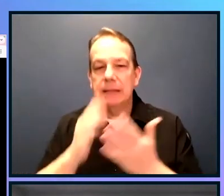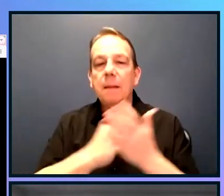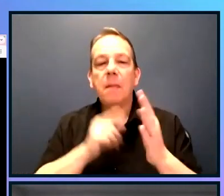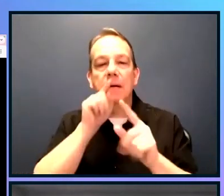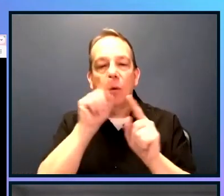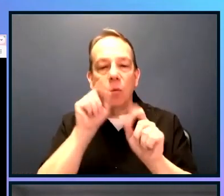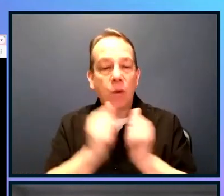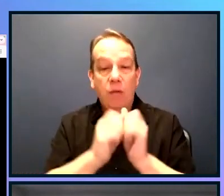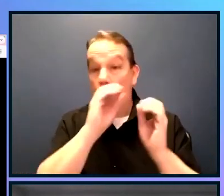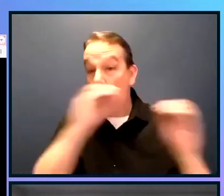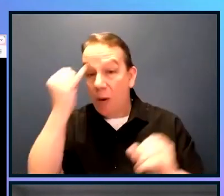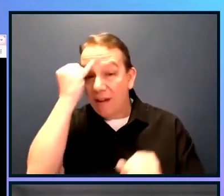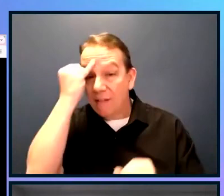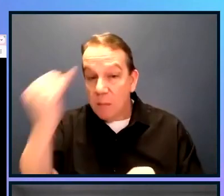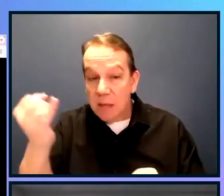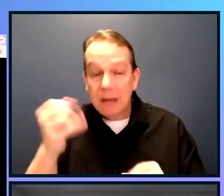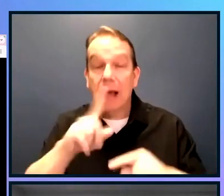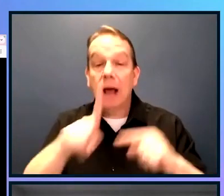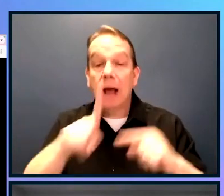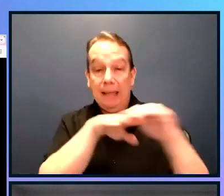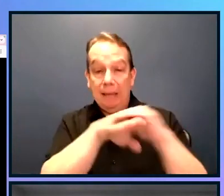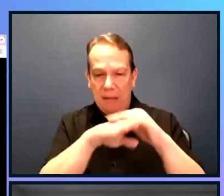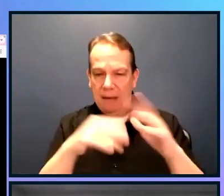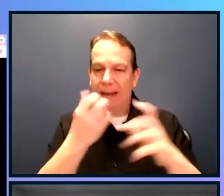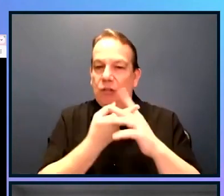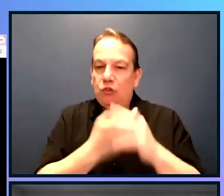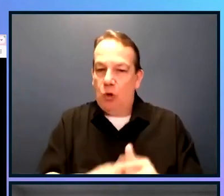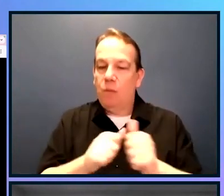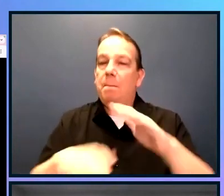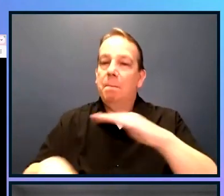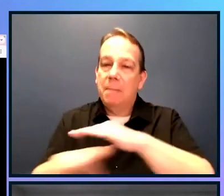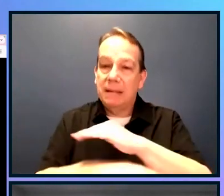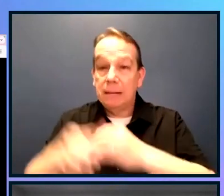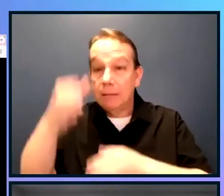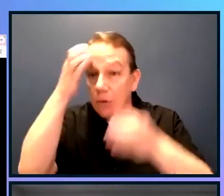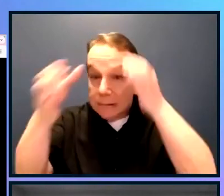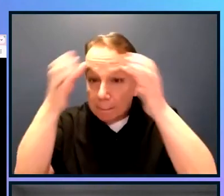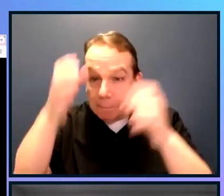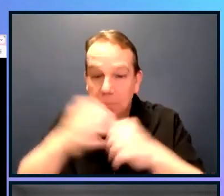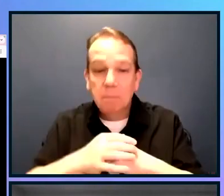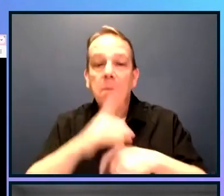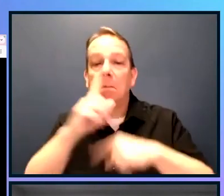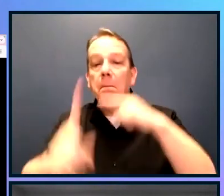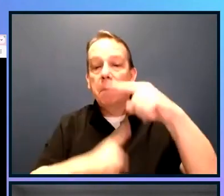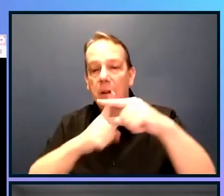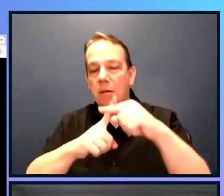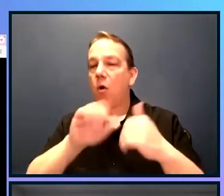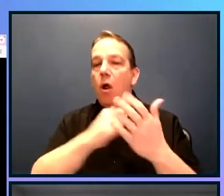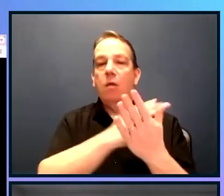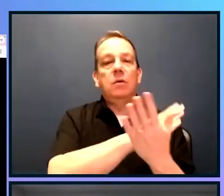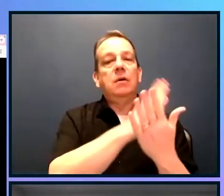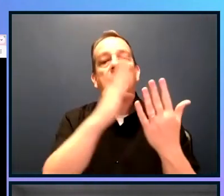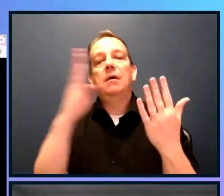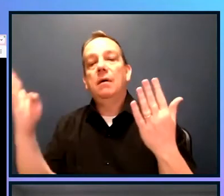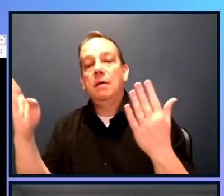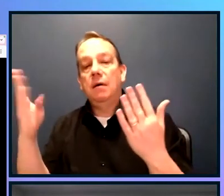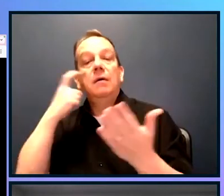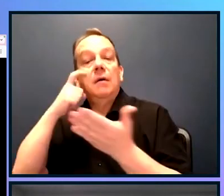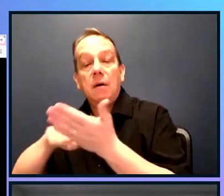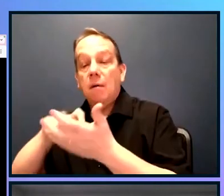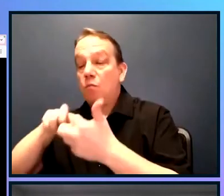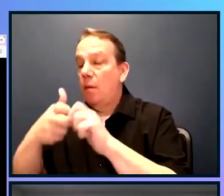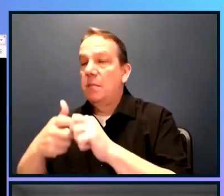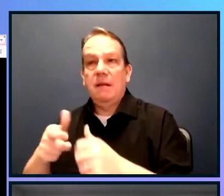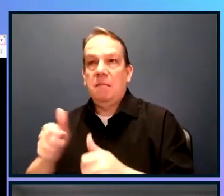zero information on accessibility can get started with basic concepts, all the way to acknowledging problems that they didn't